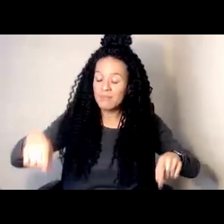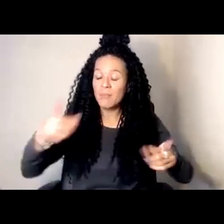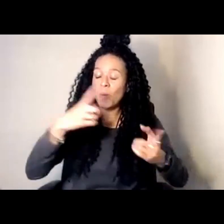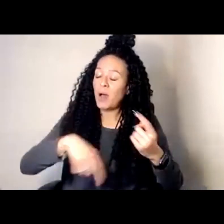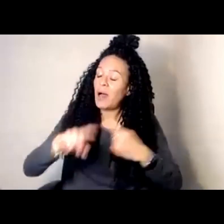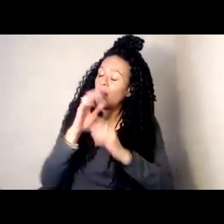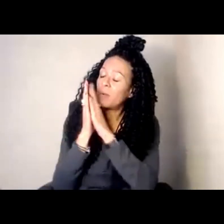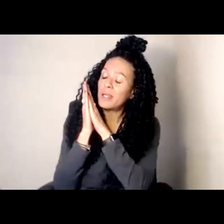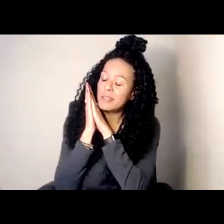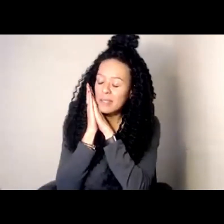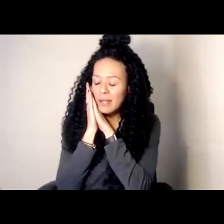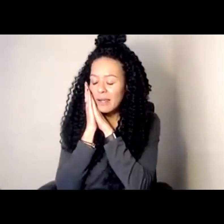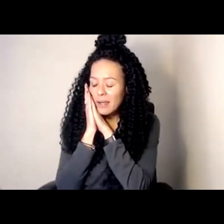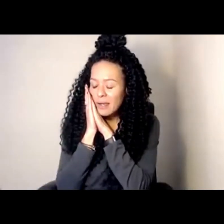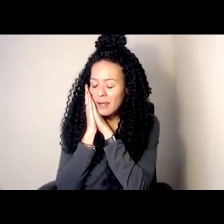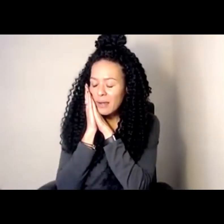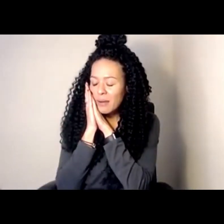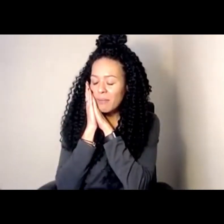us while we